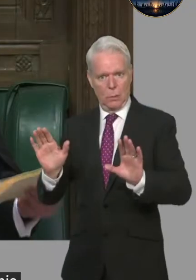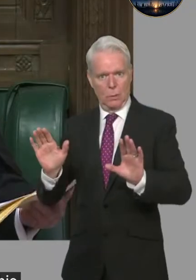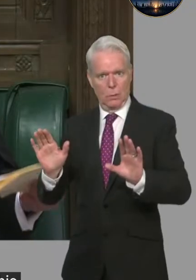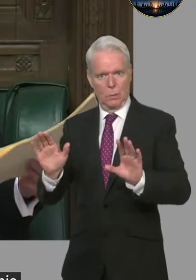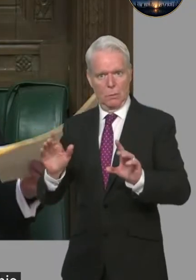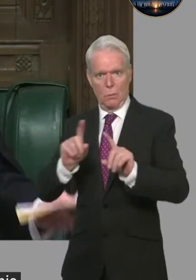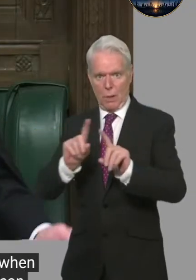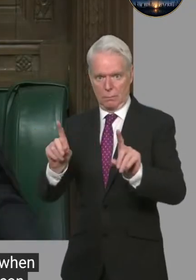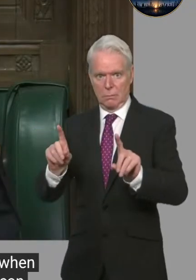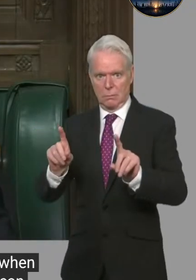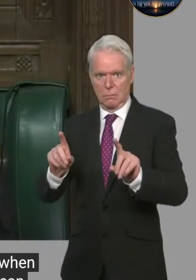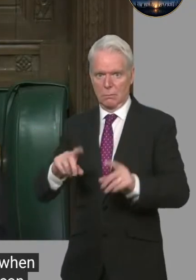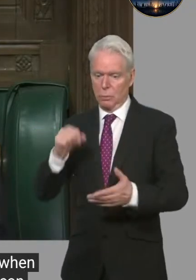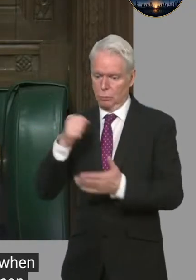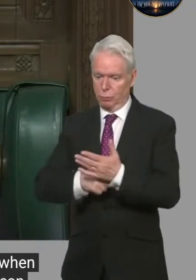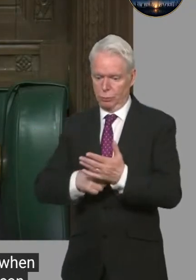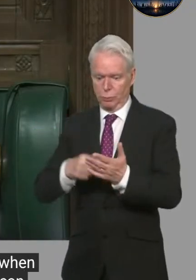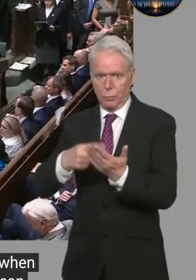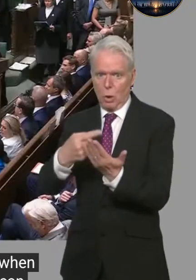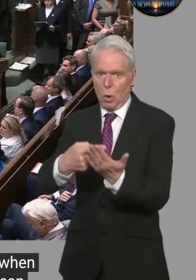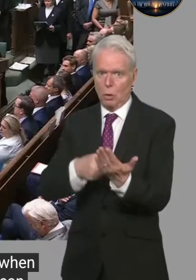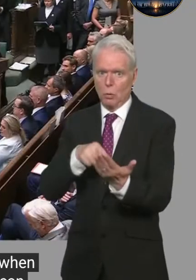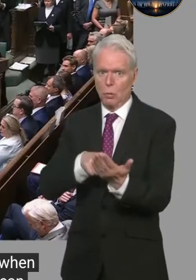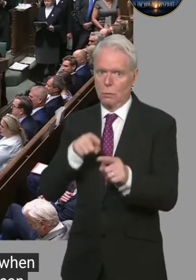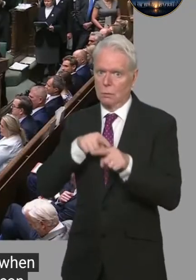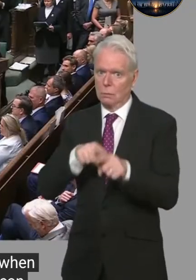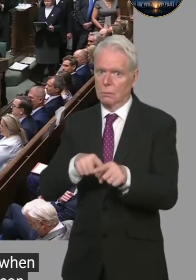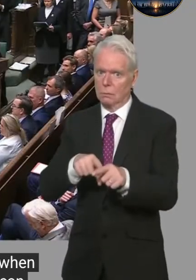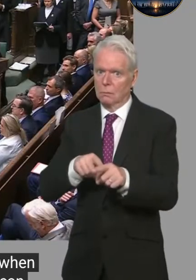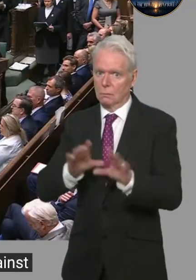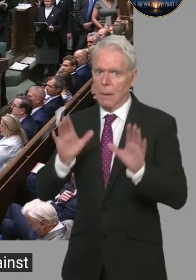more decorum and respect to each other. Prime Minister.